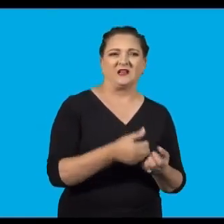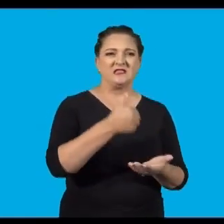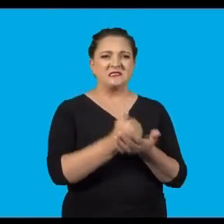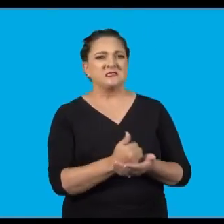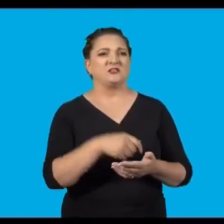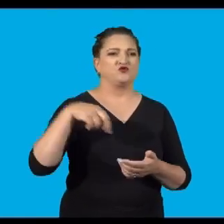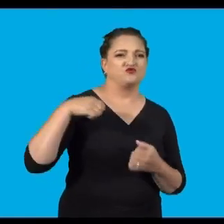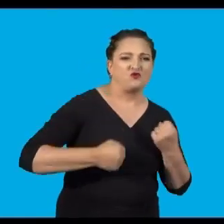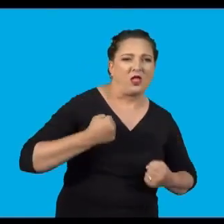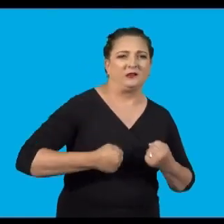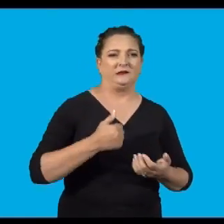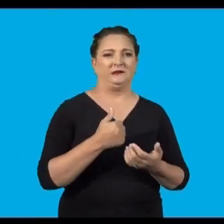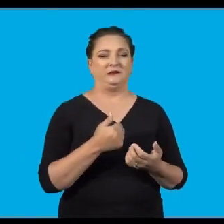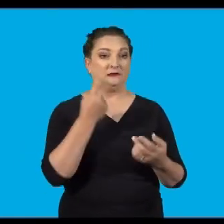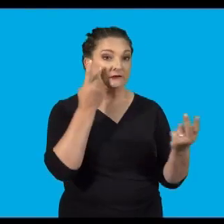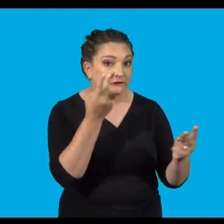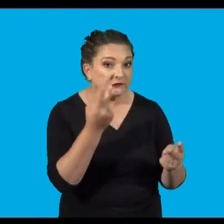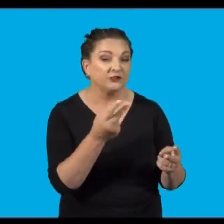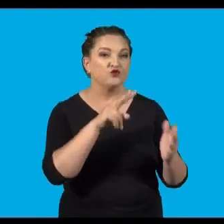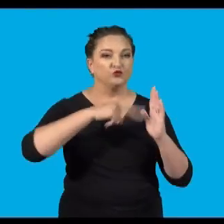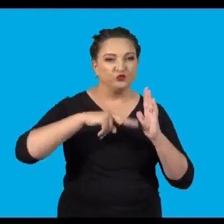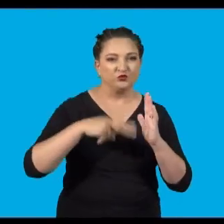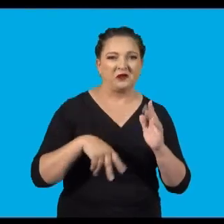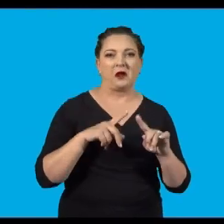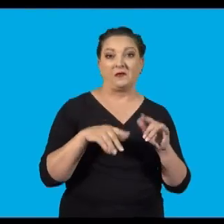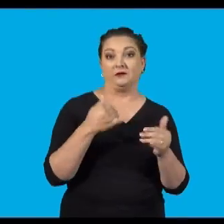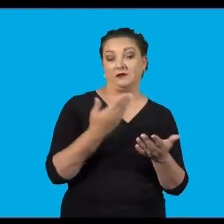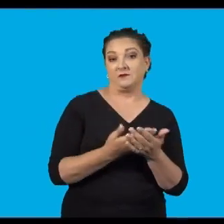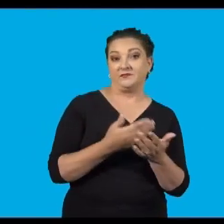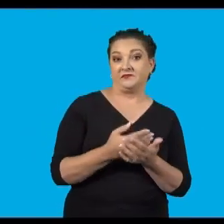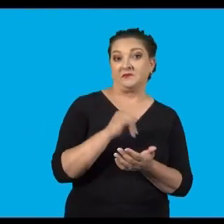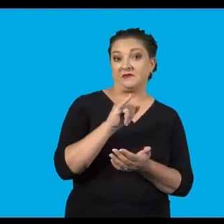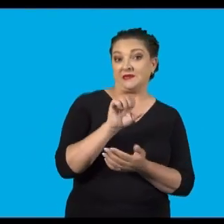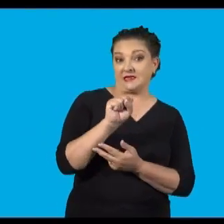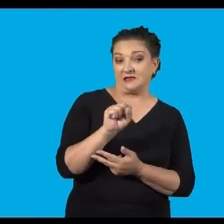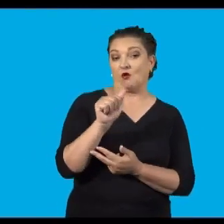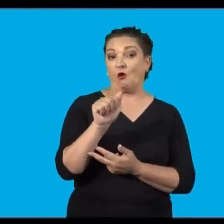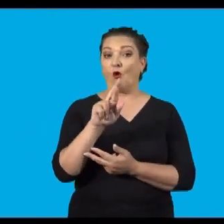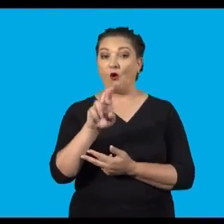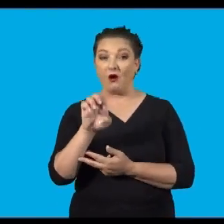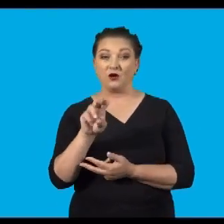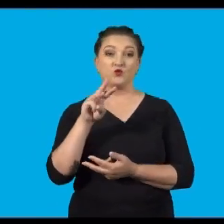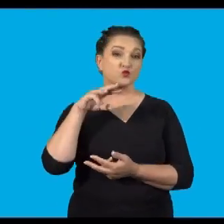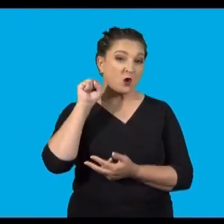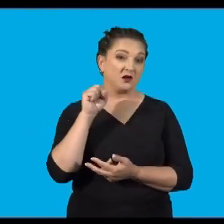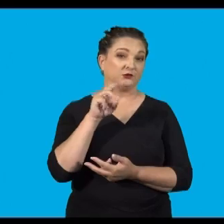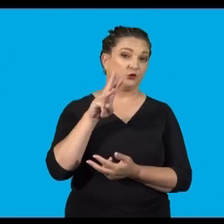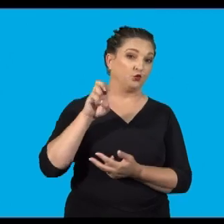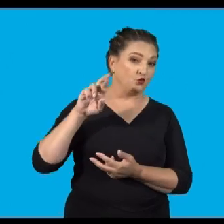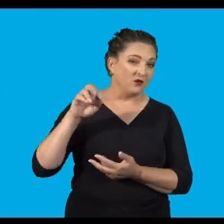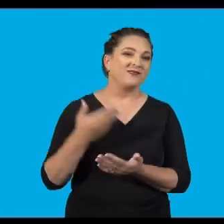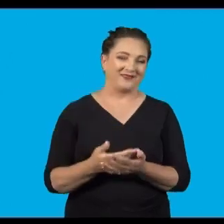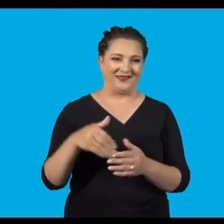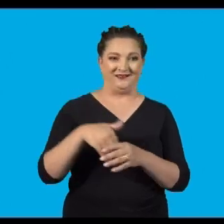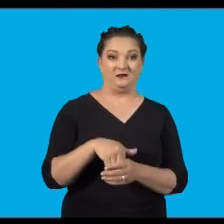Running, sitting, see, read, disagree. And remember, it can identify a state of being like is or are or am, have, had.